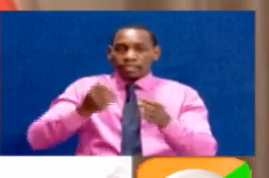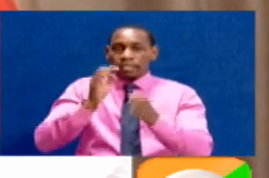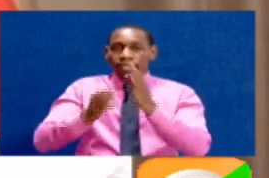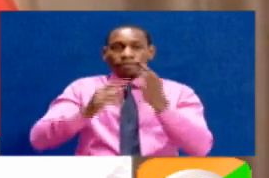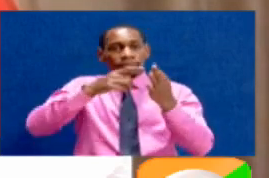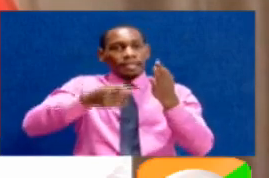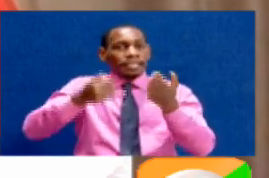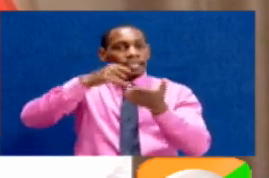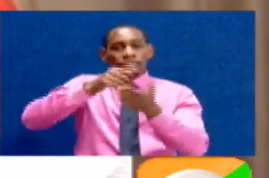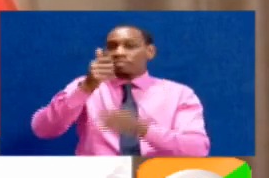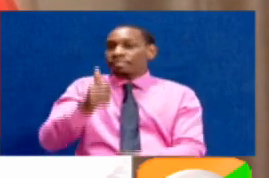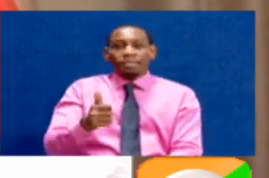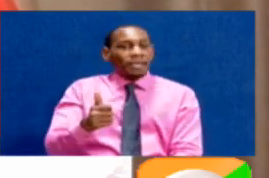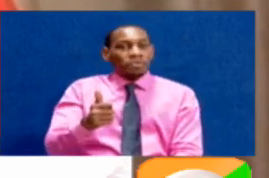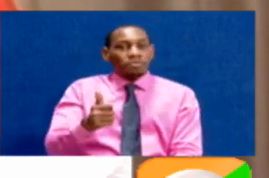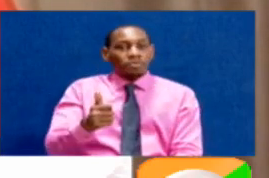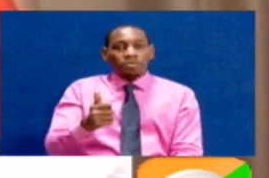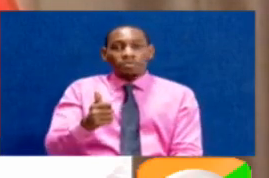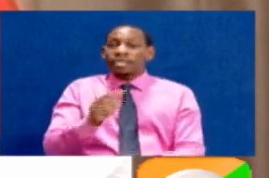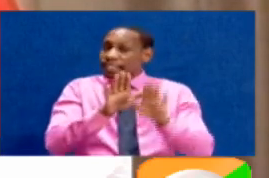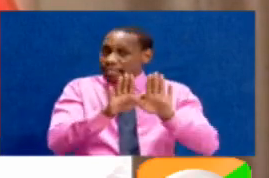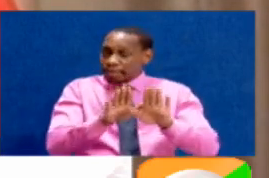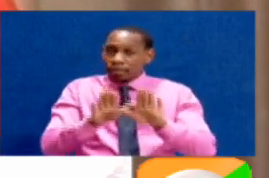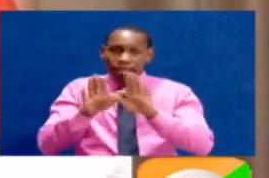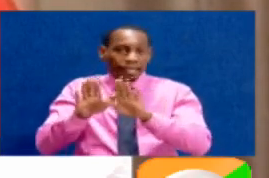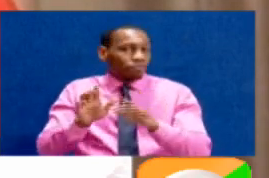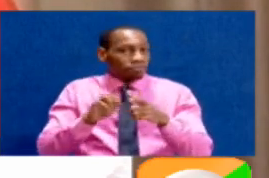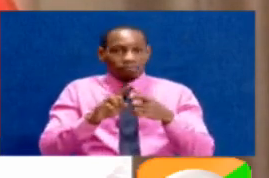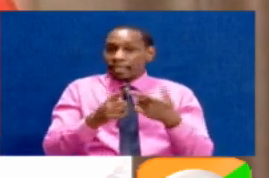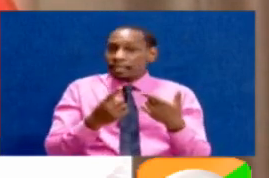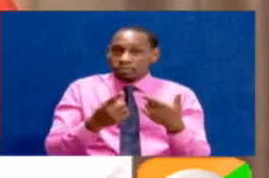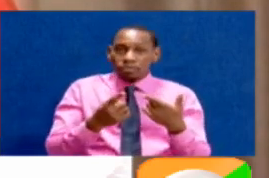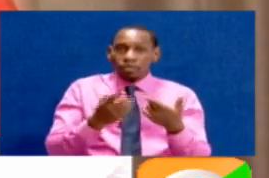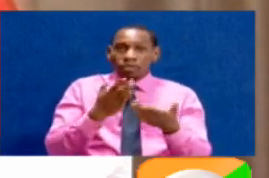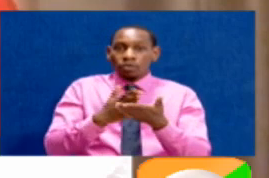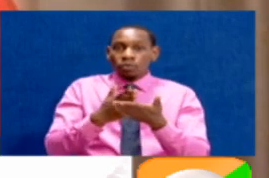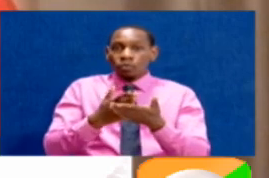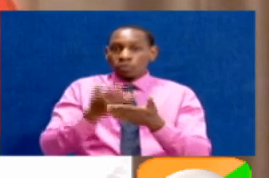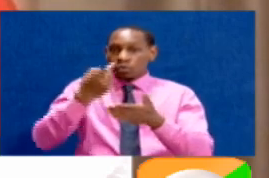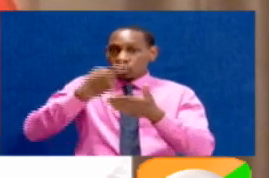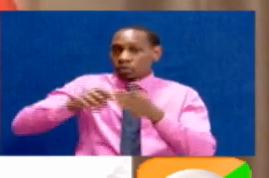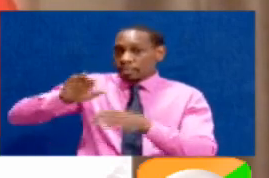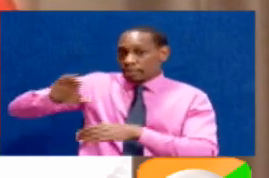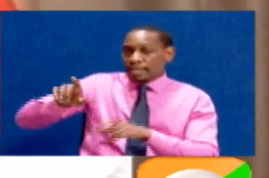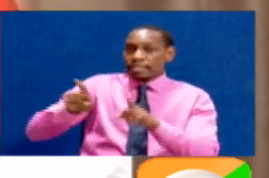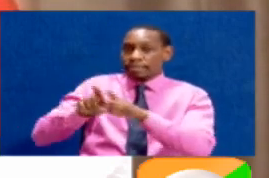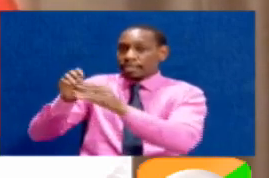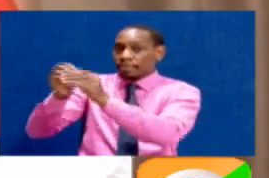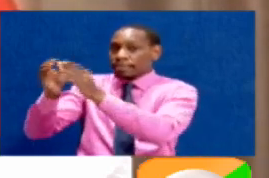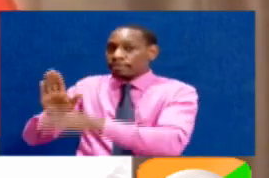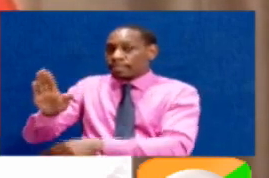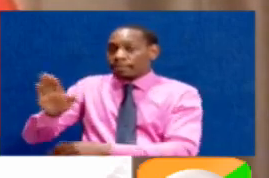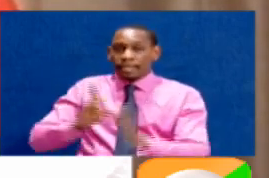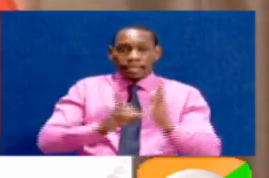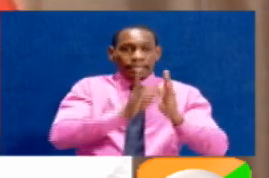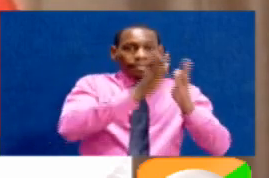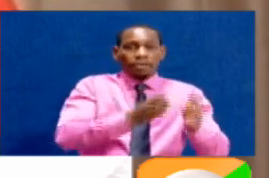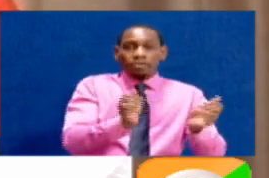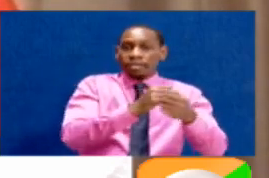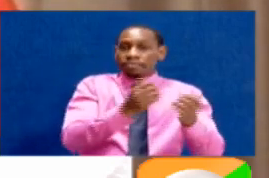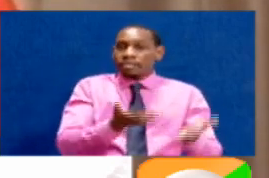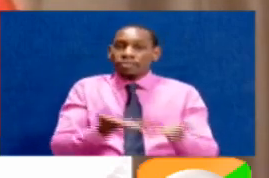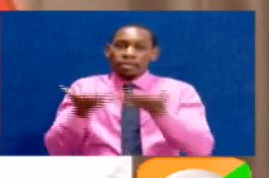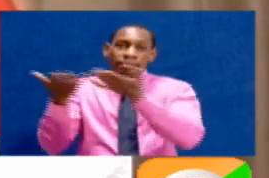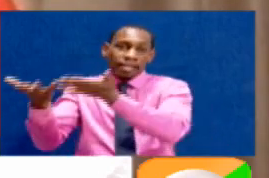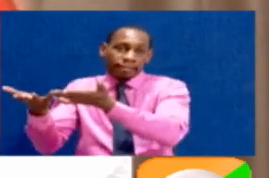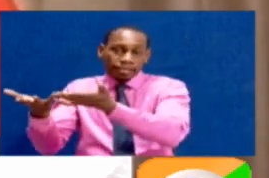been taken into consideration carefully, then there will be cost overruns, and the client, the developer, might not be able to